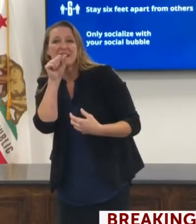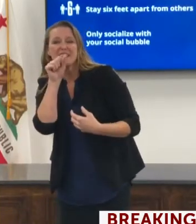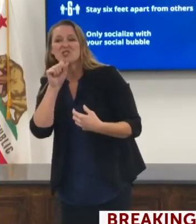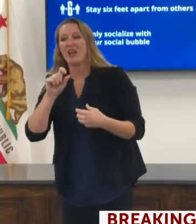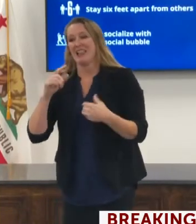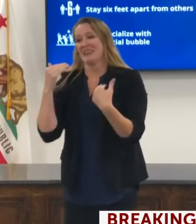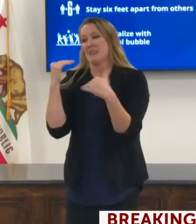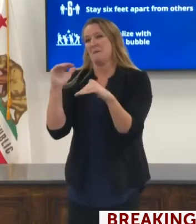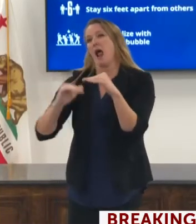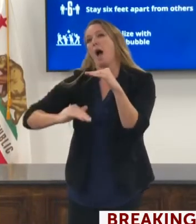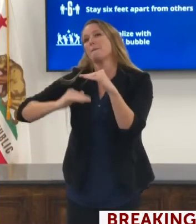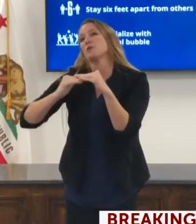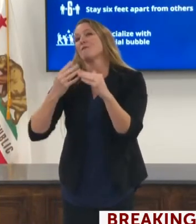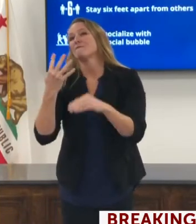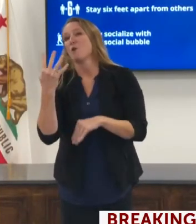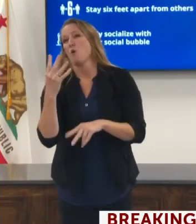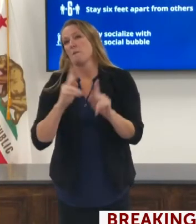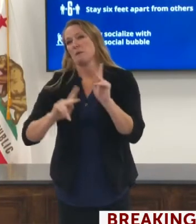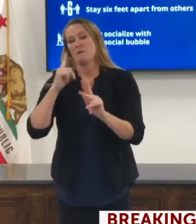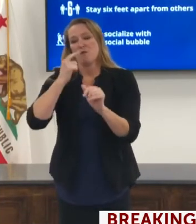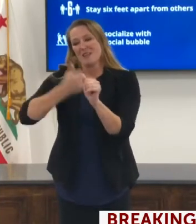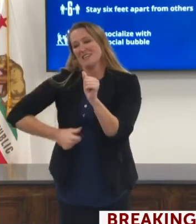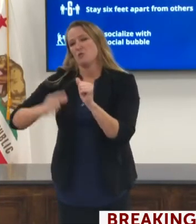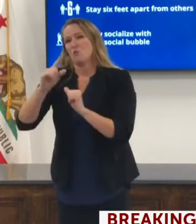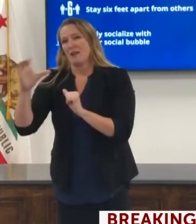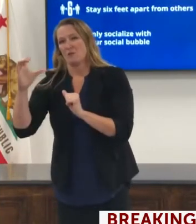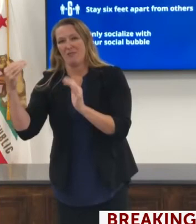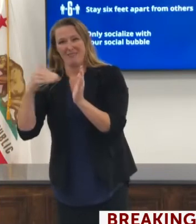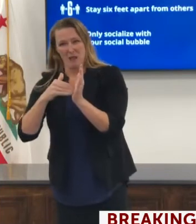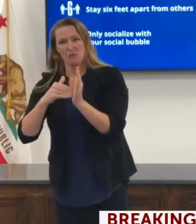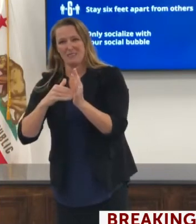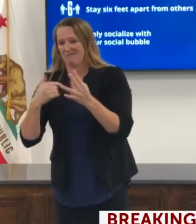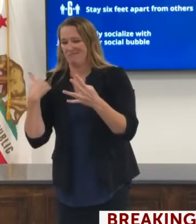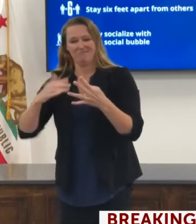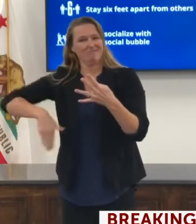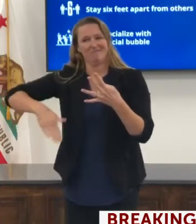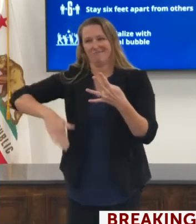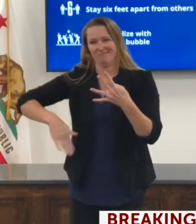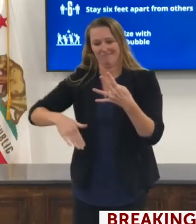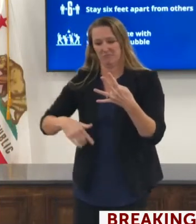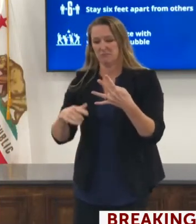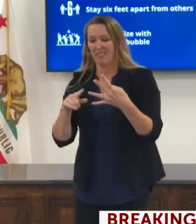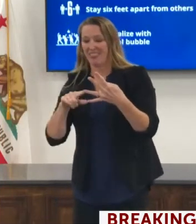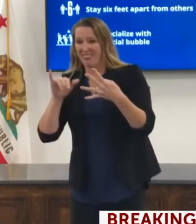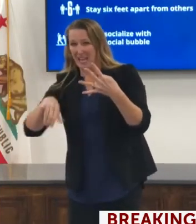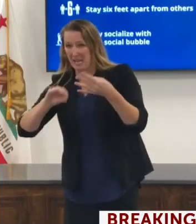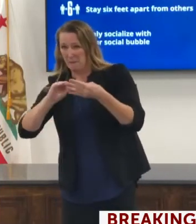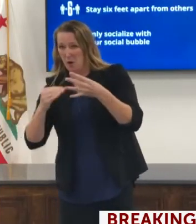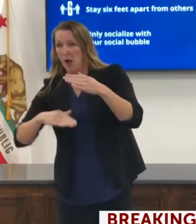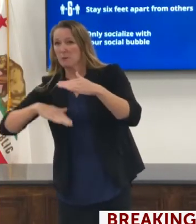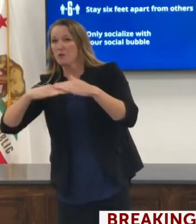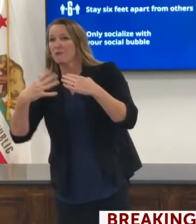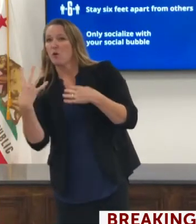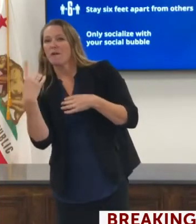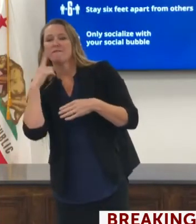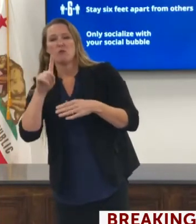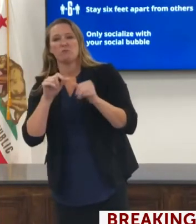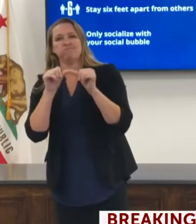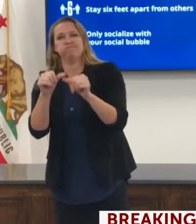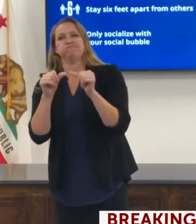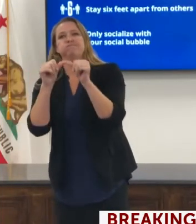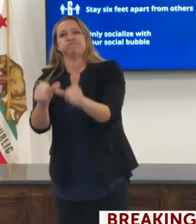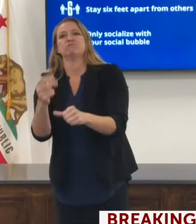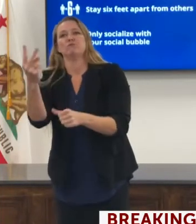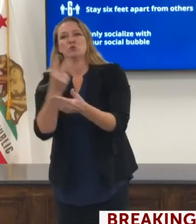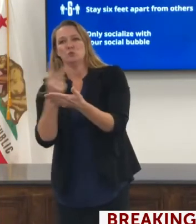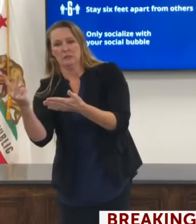to the next level. And that we would have to do for 2 consecutive weeks. So we're able to move to the orange tier now